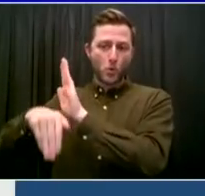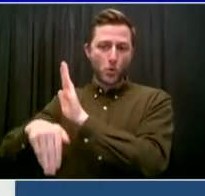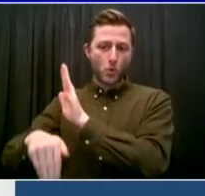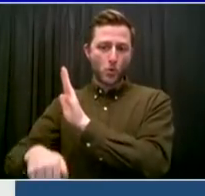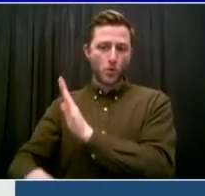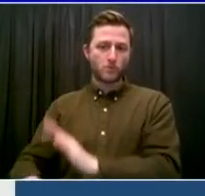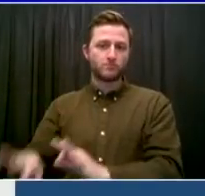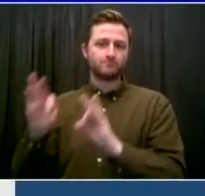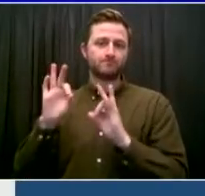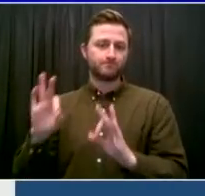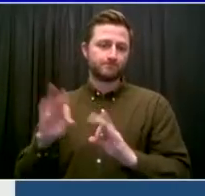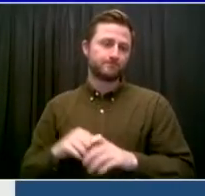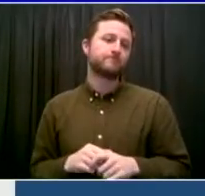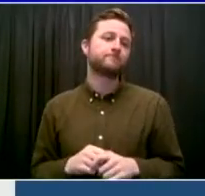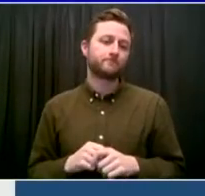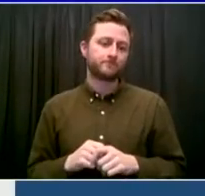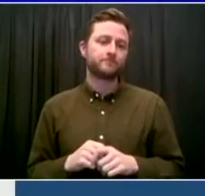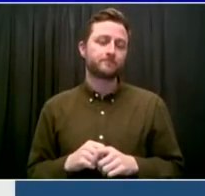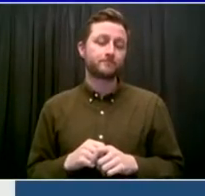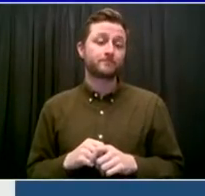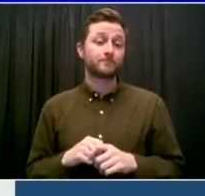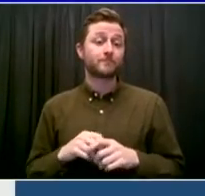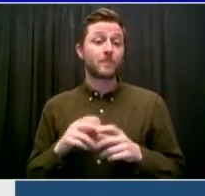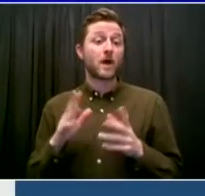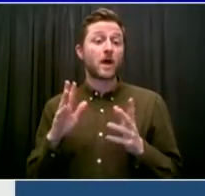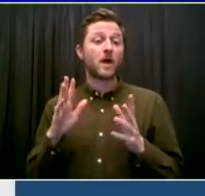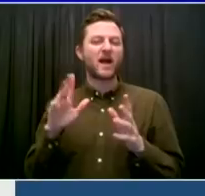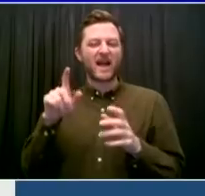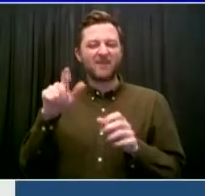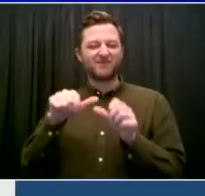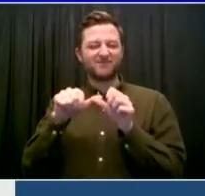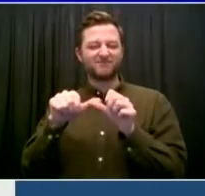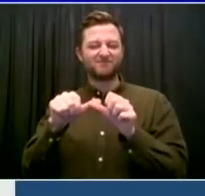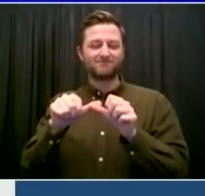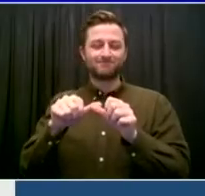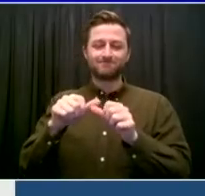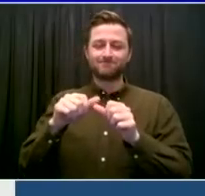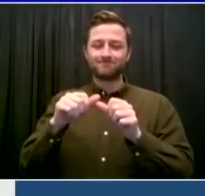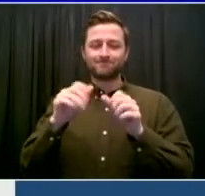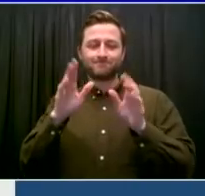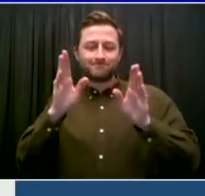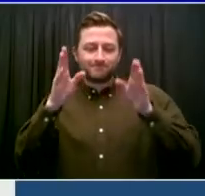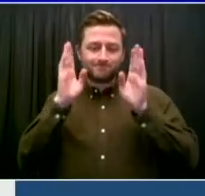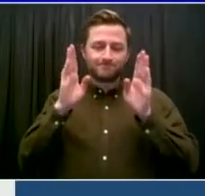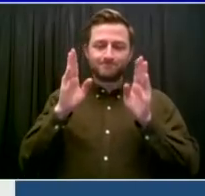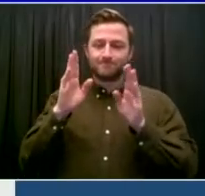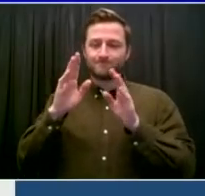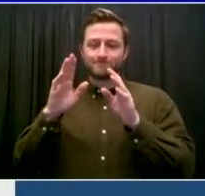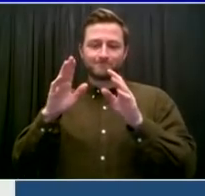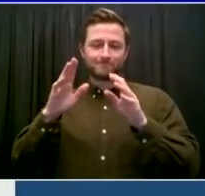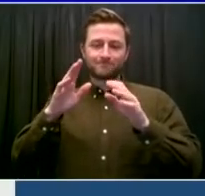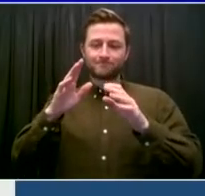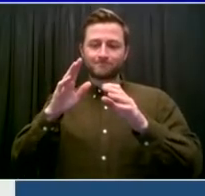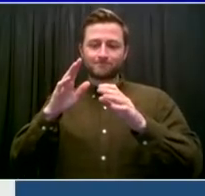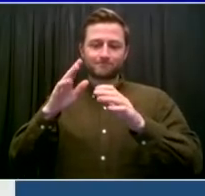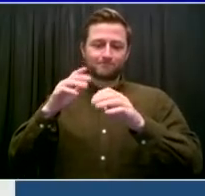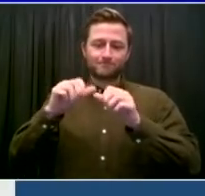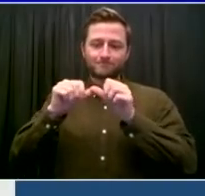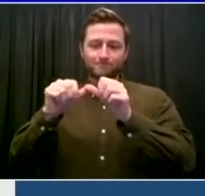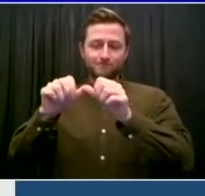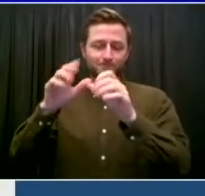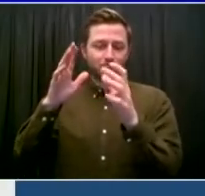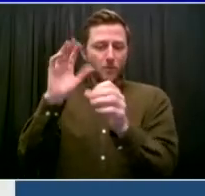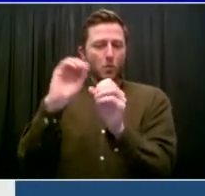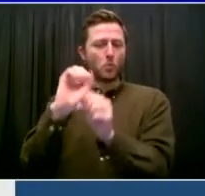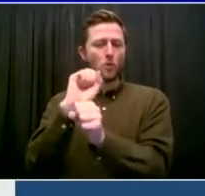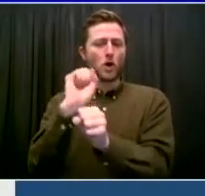there's work to do and that there still remain a very high level, but we're seeing a leveling off, and we're seeing